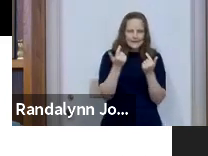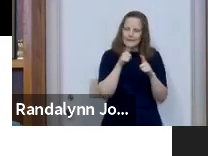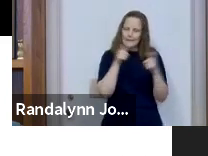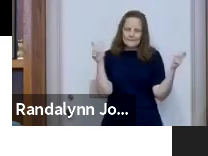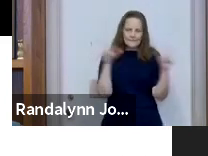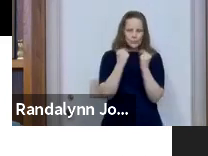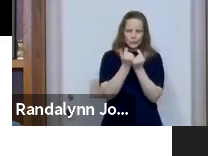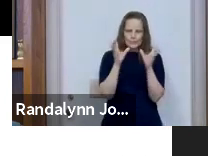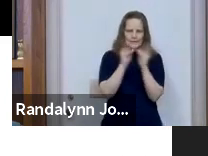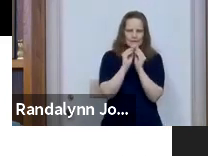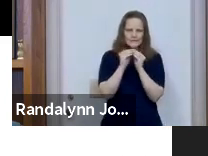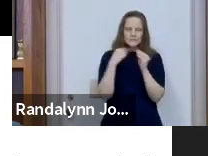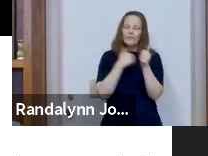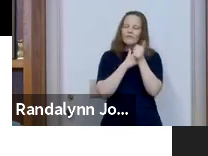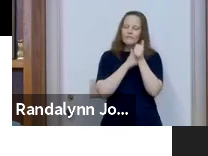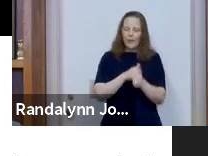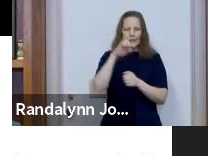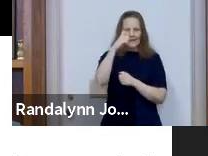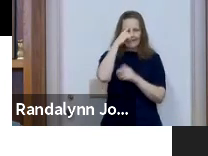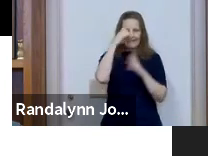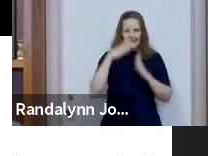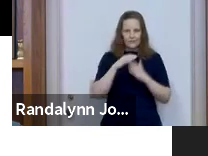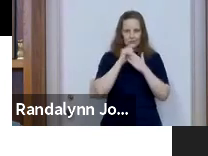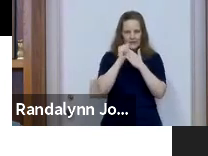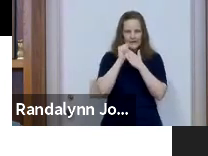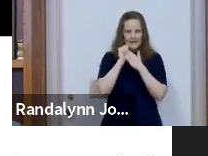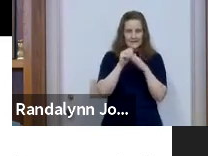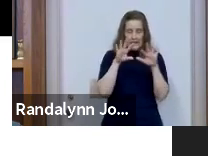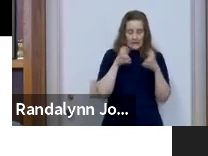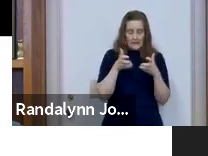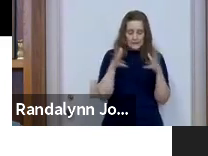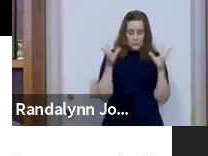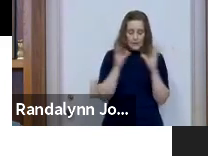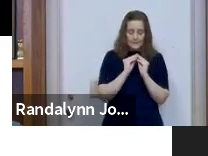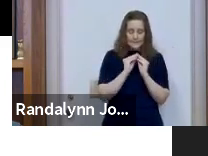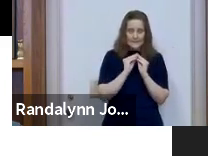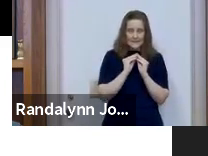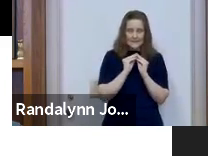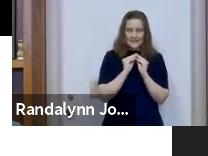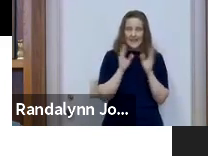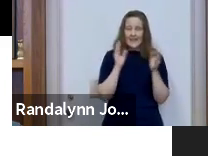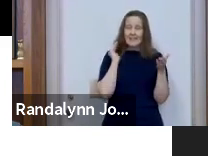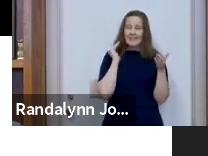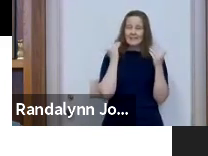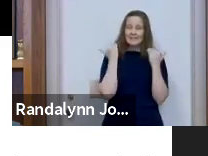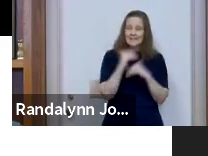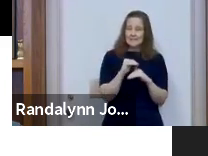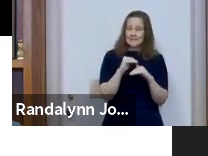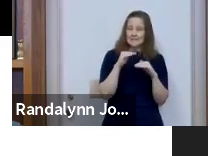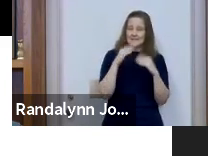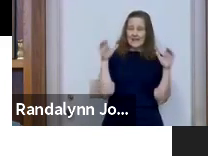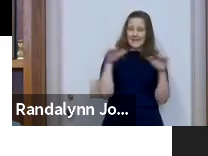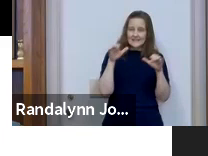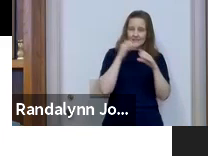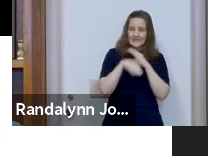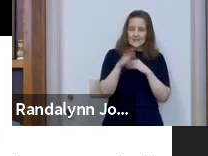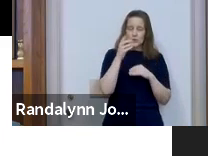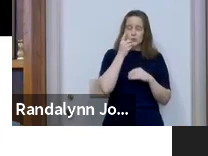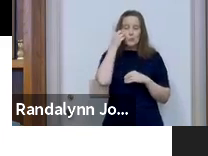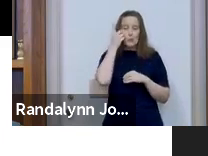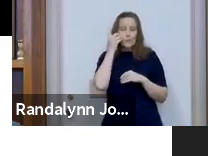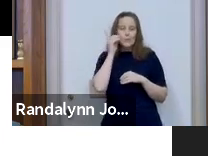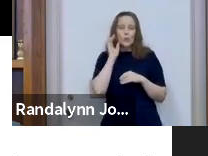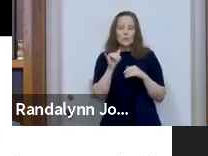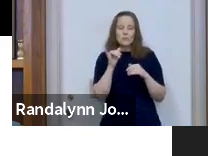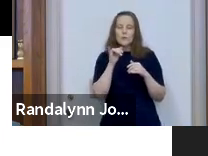We're following the governor's guidelines. Classes will meet, limited activities in the residence halls will meet. And aside from that, we won't be